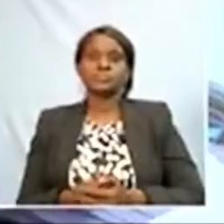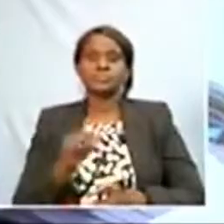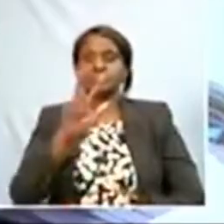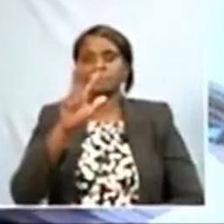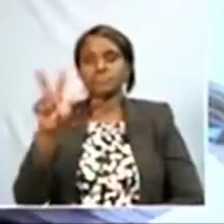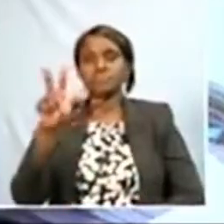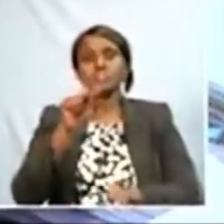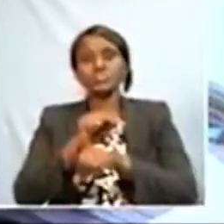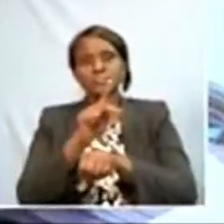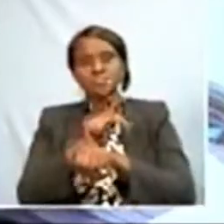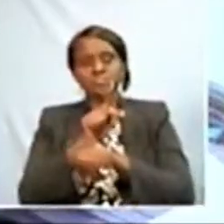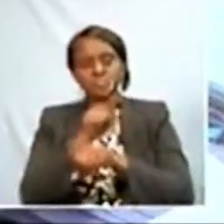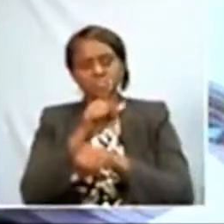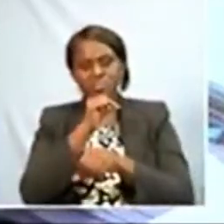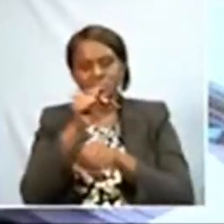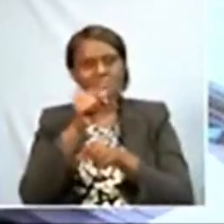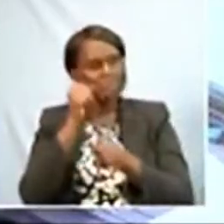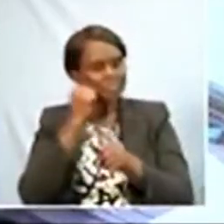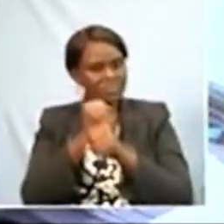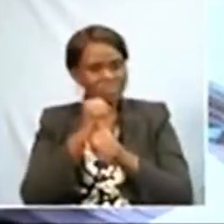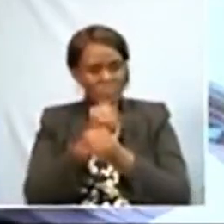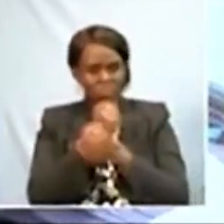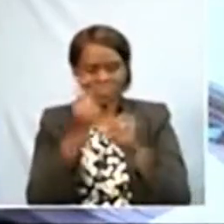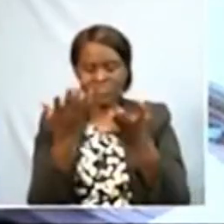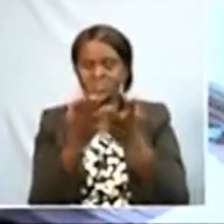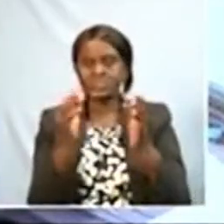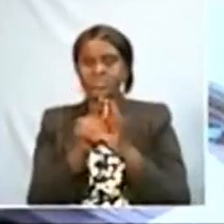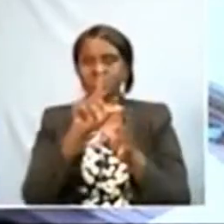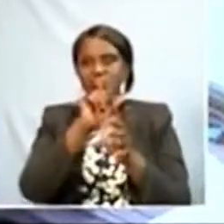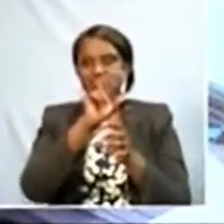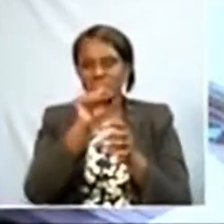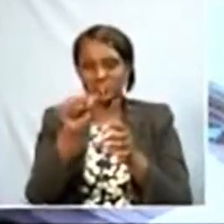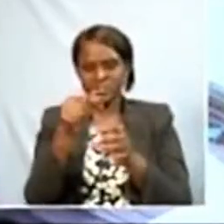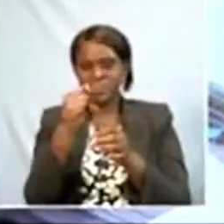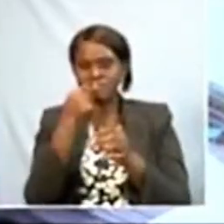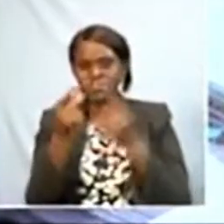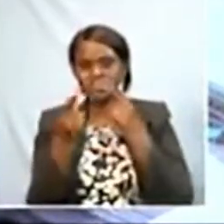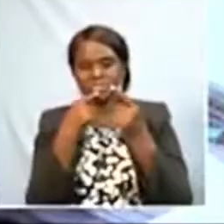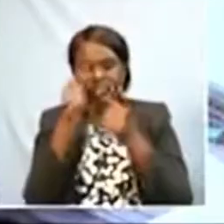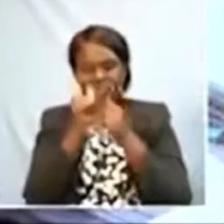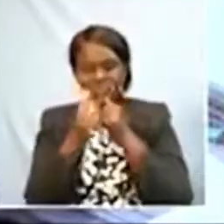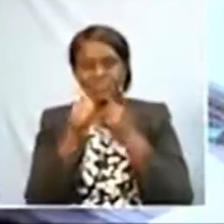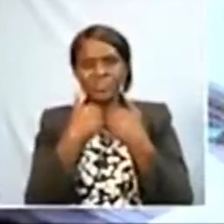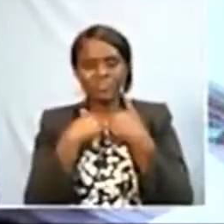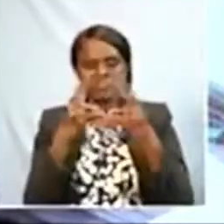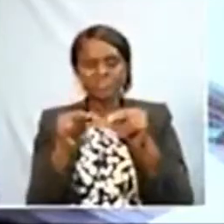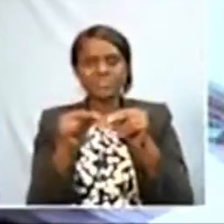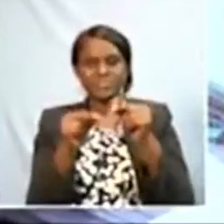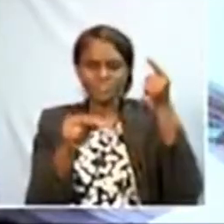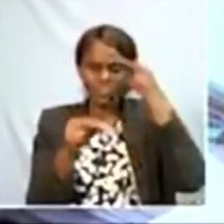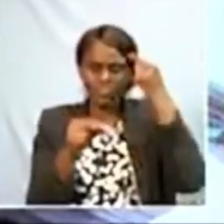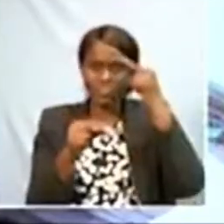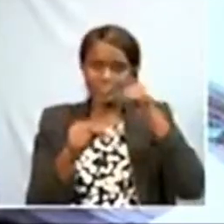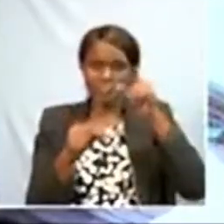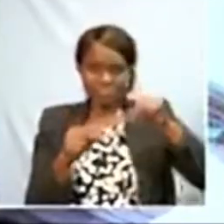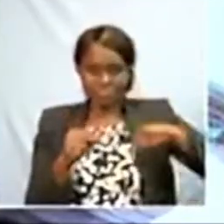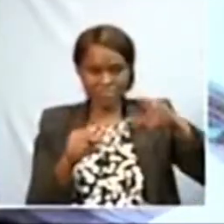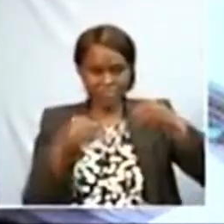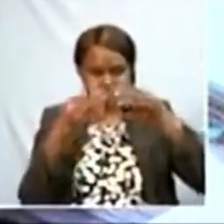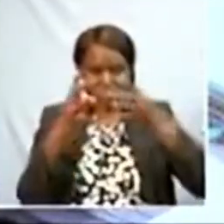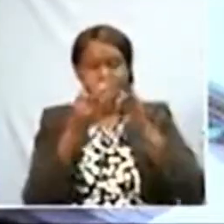33 projects. We are not undertaking in 2022. You have said so because you had government delayed to